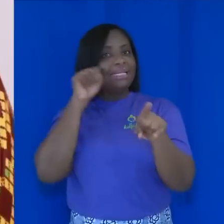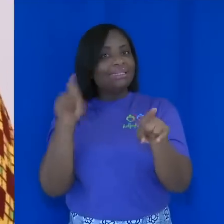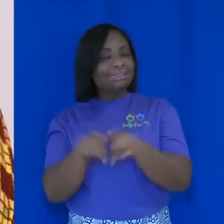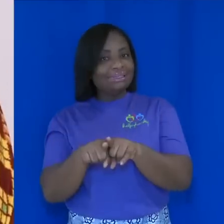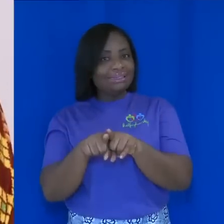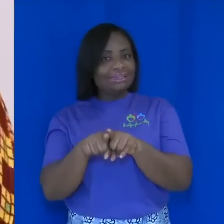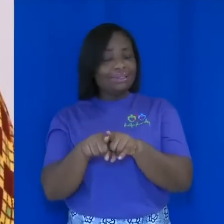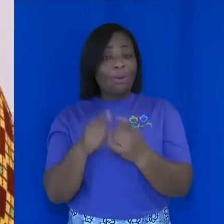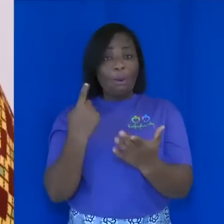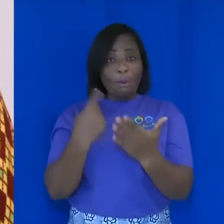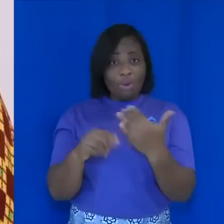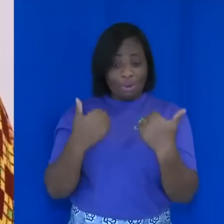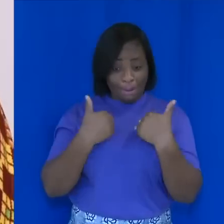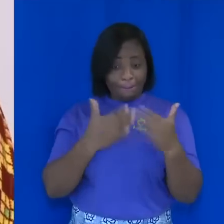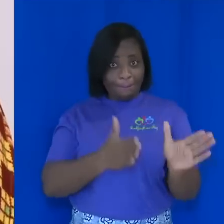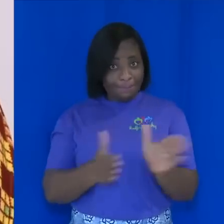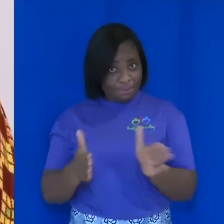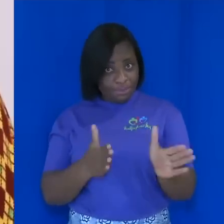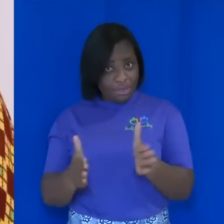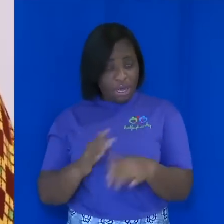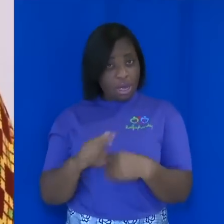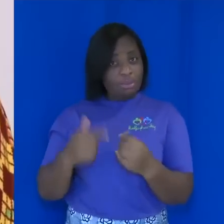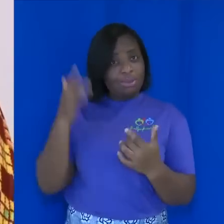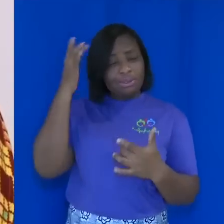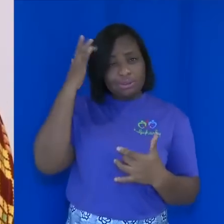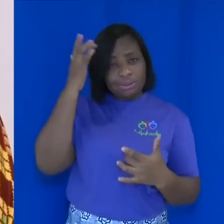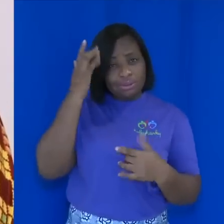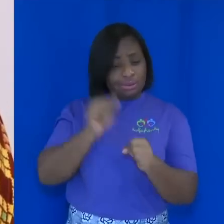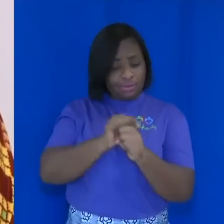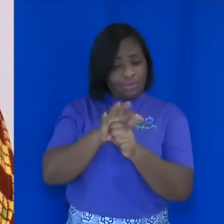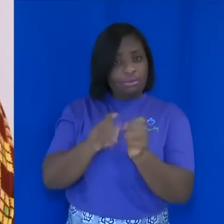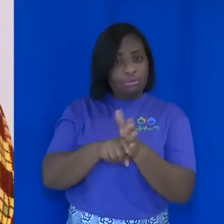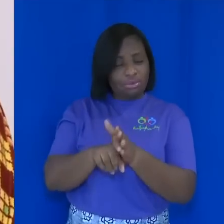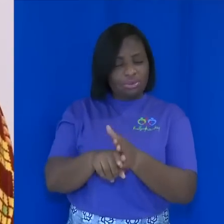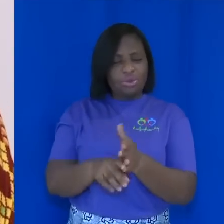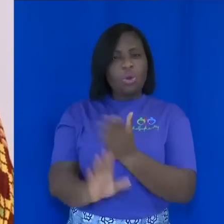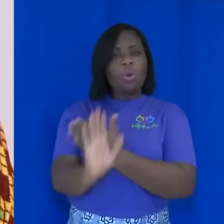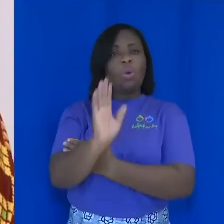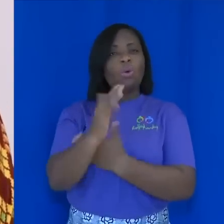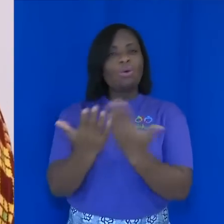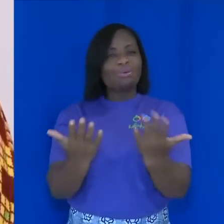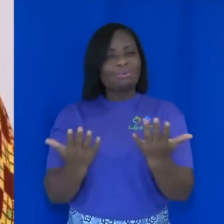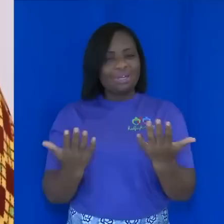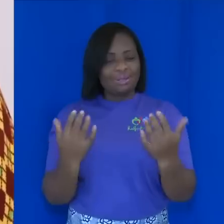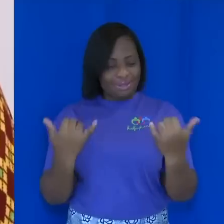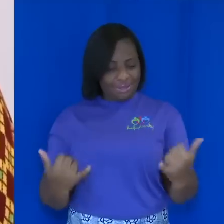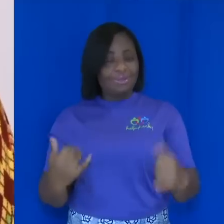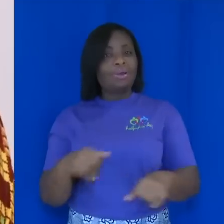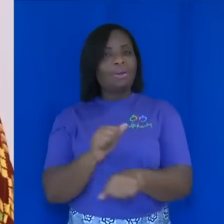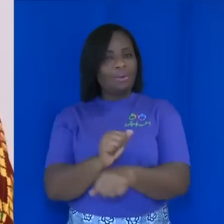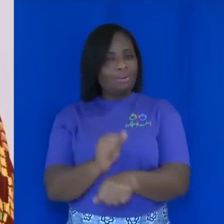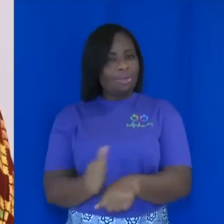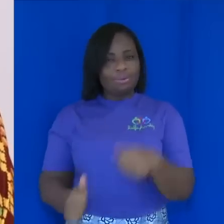Enuanom, nhyehyɛe a yɛayɛ ɛfa yareɛ no, Onyankopɔn adaroma, ɛyɛ